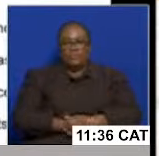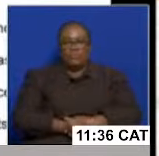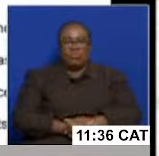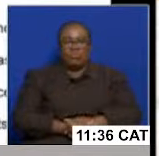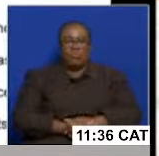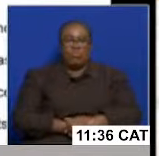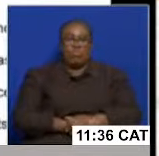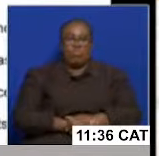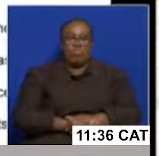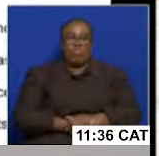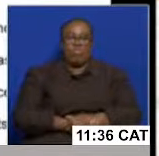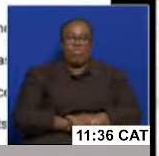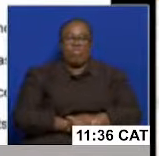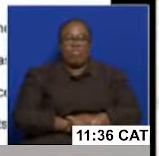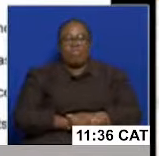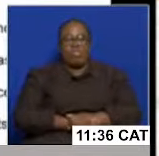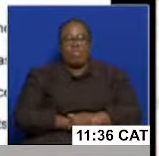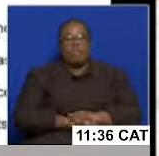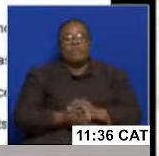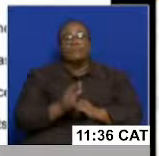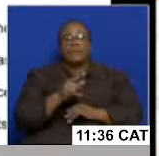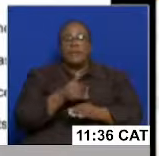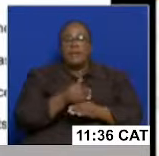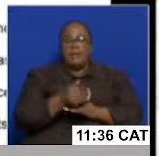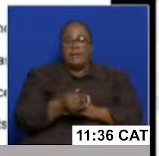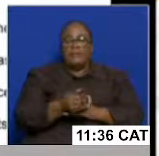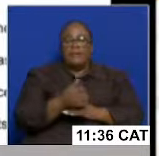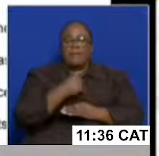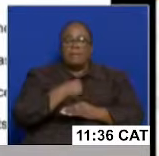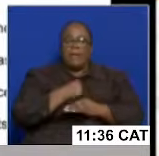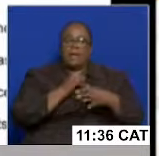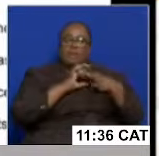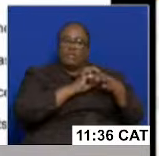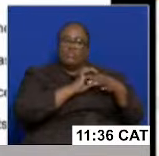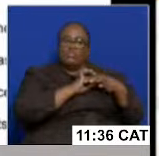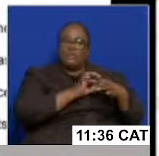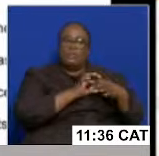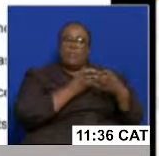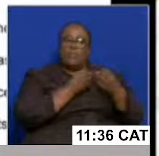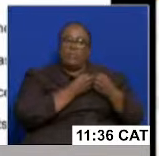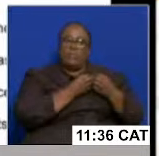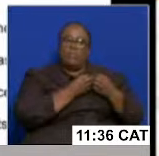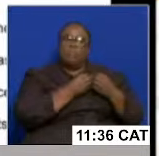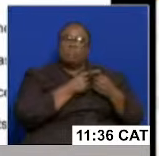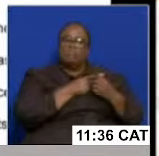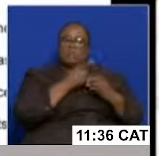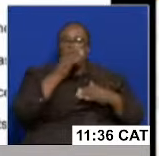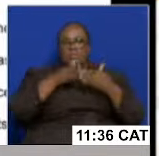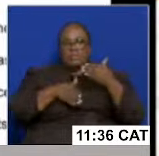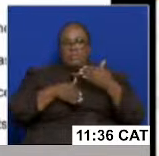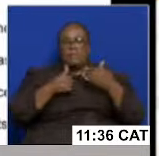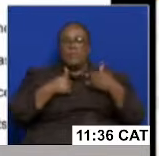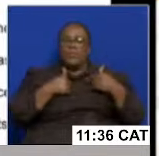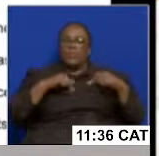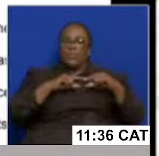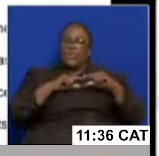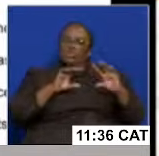Soon after this, my relationship with Mr. Mkwanazi ended and we stopped communicating.